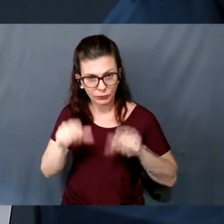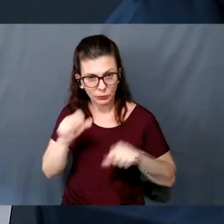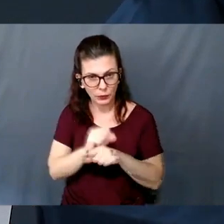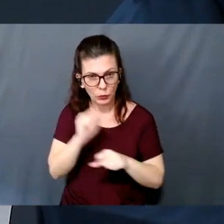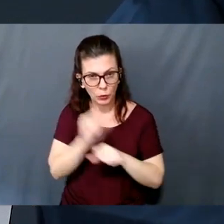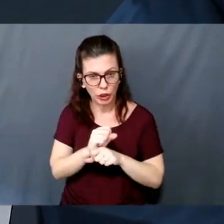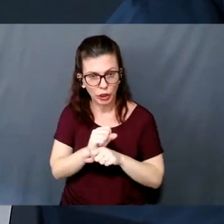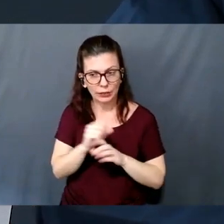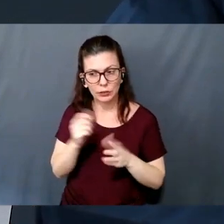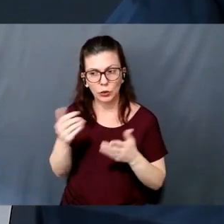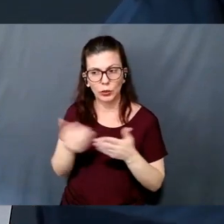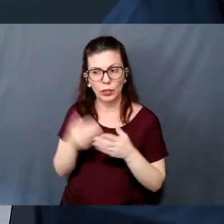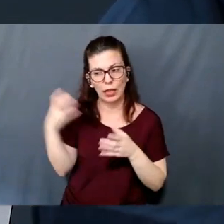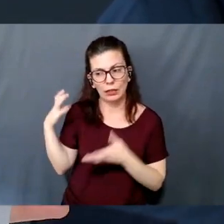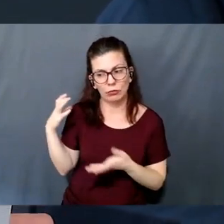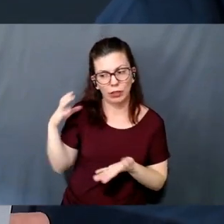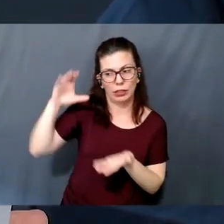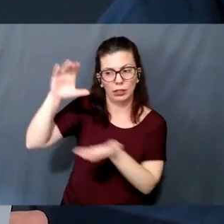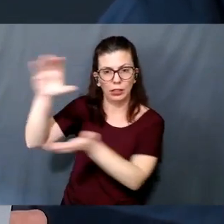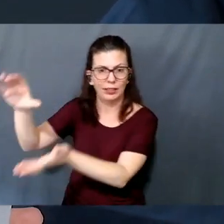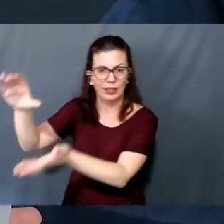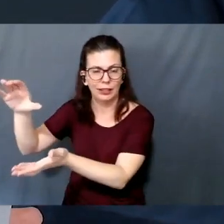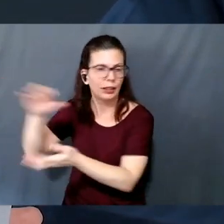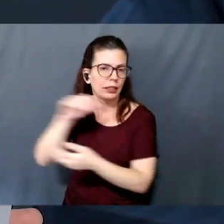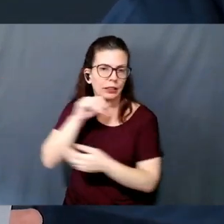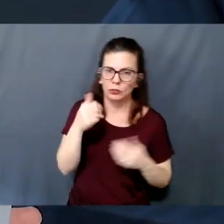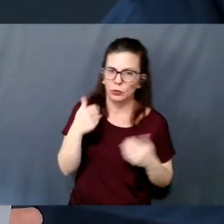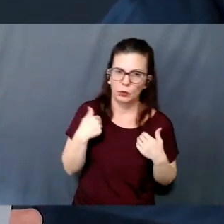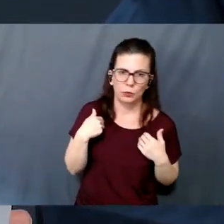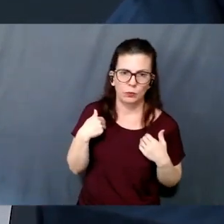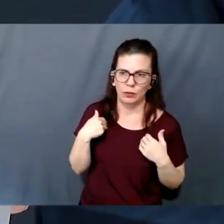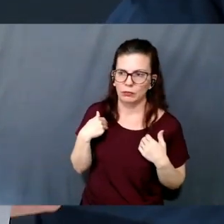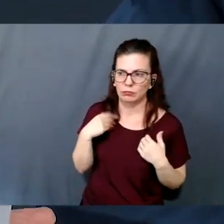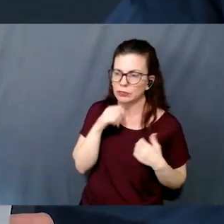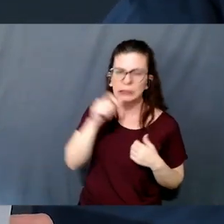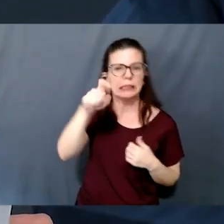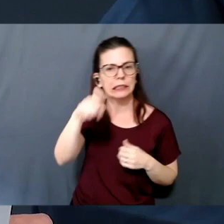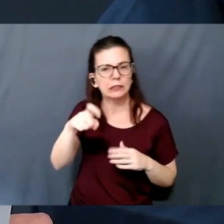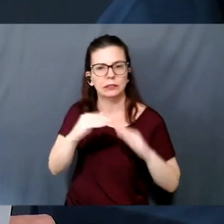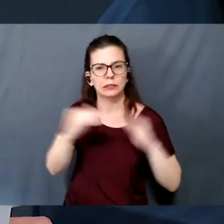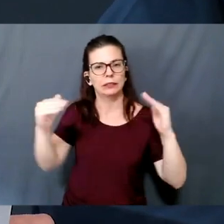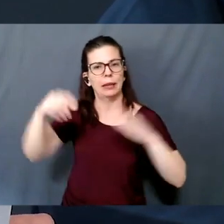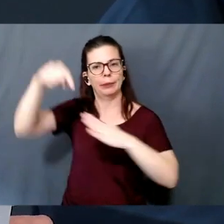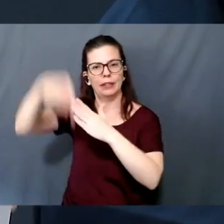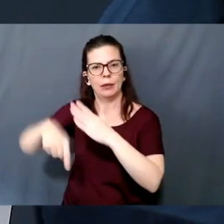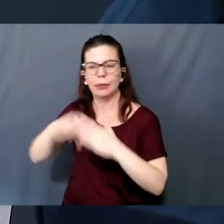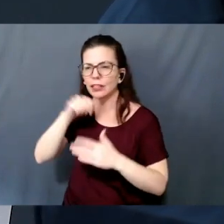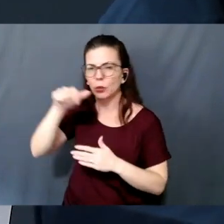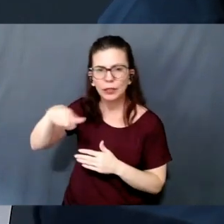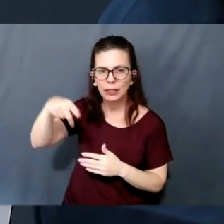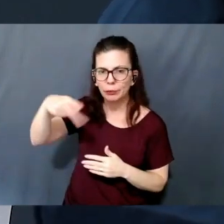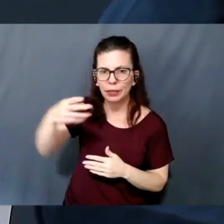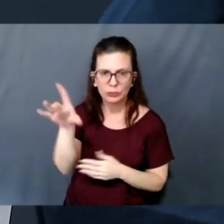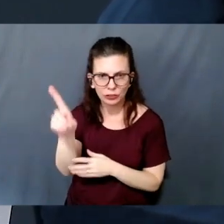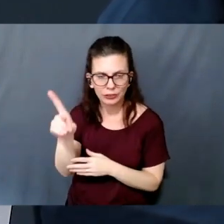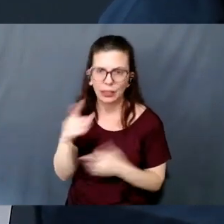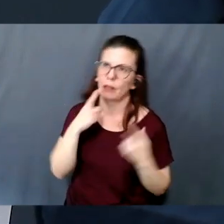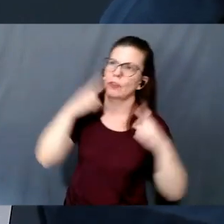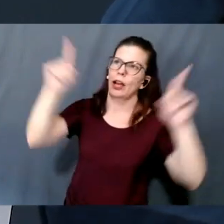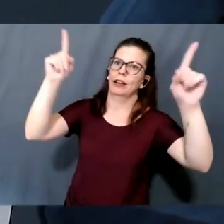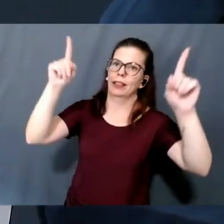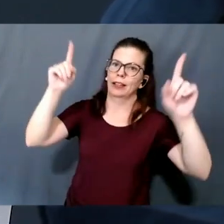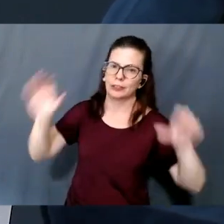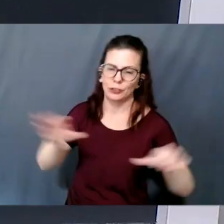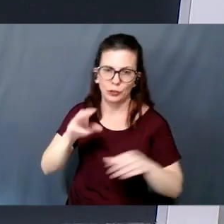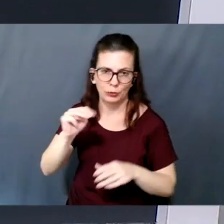doesn't have the same, it doesn't need the same level of depth. They don't need a PhD, finally, to be able to do machine learning. I would assume that in